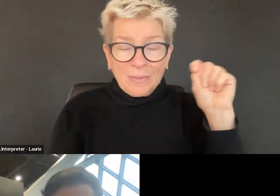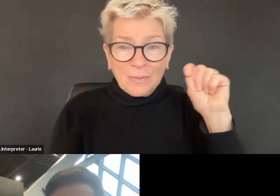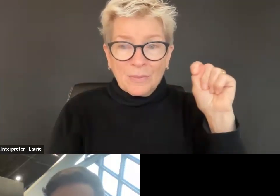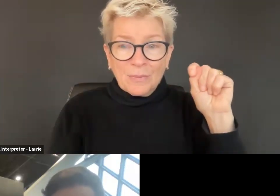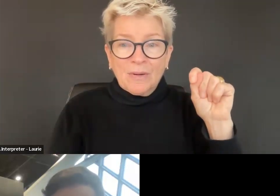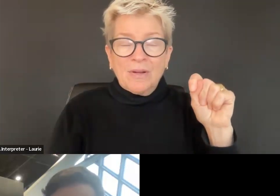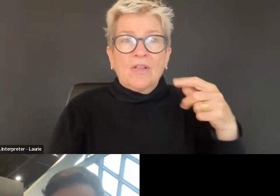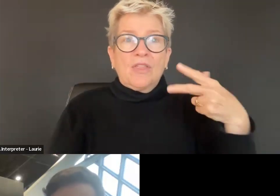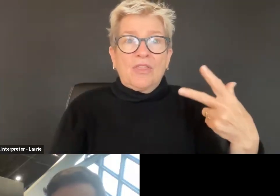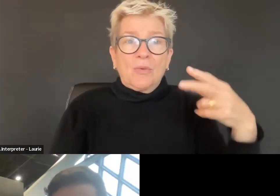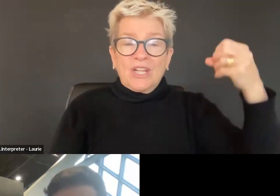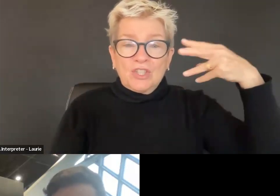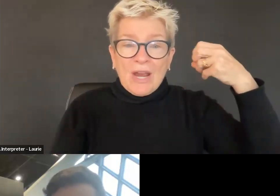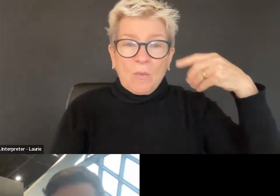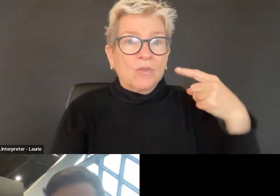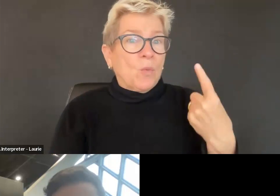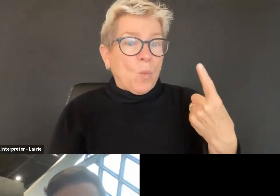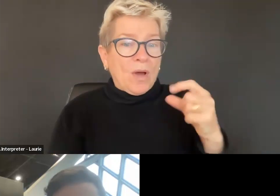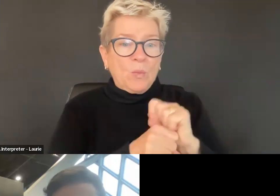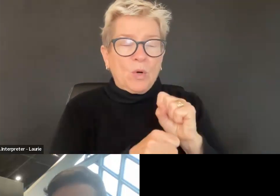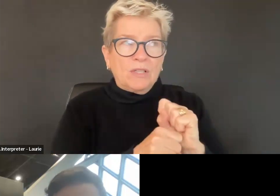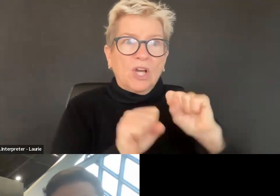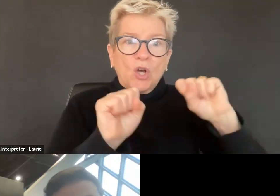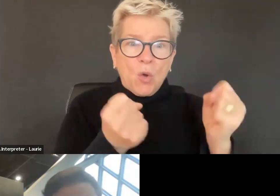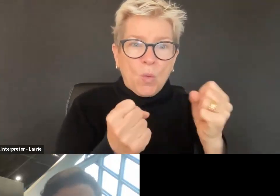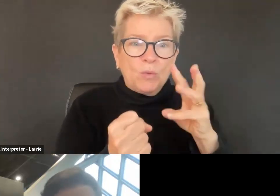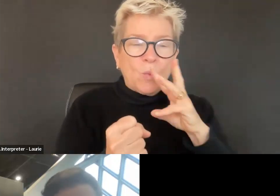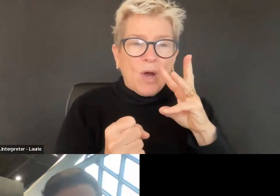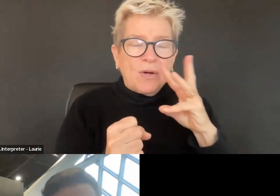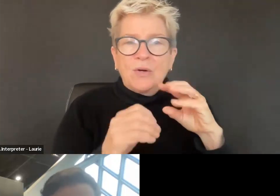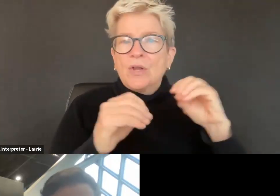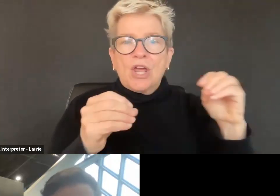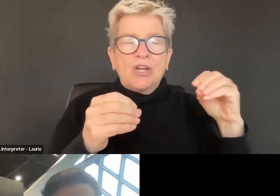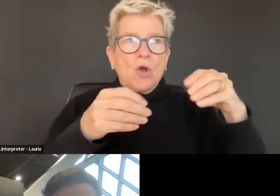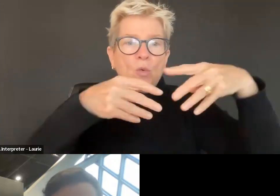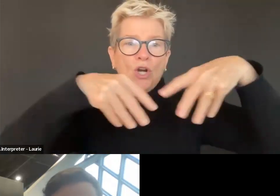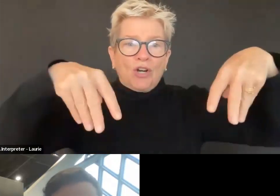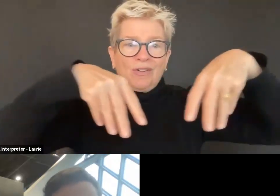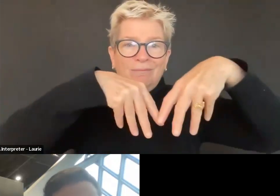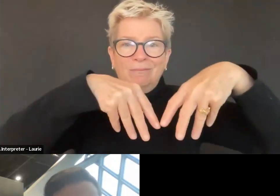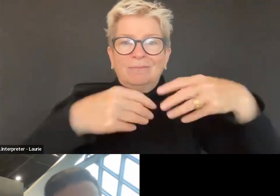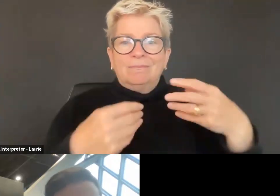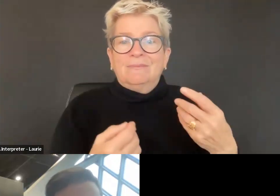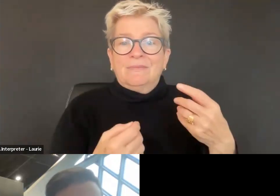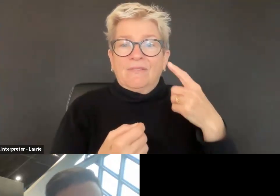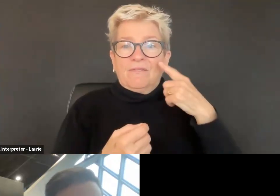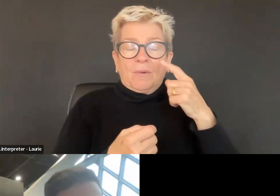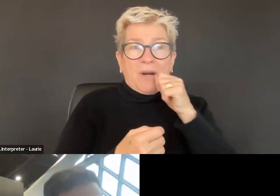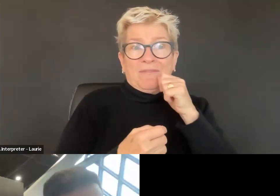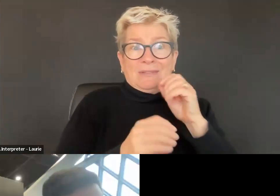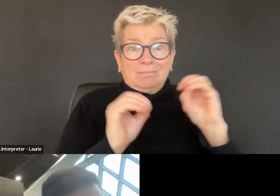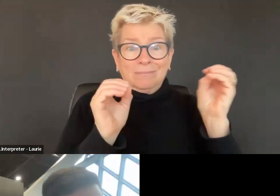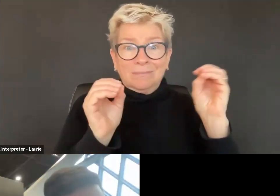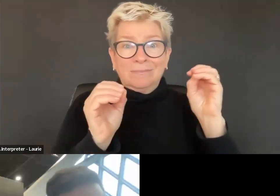of the 3 showers, only one of them works. It's cold, and there's no curtain. I